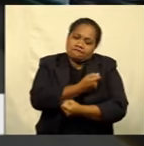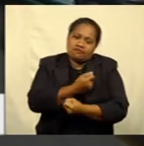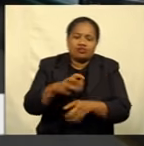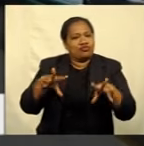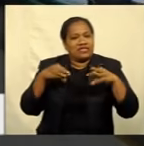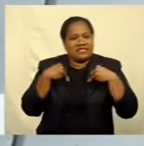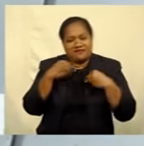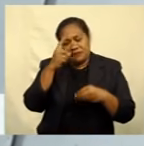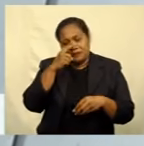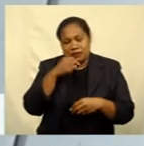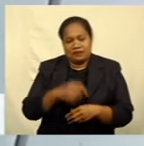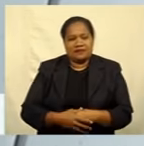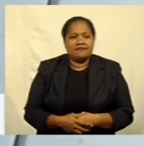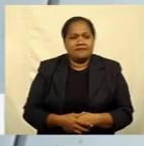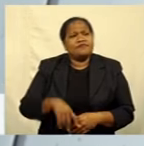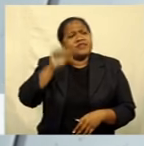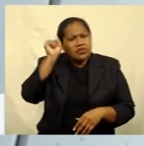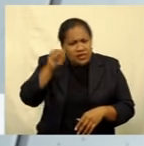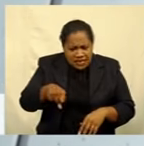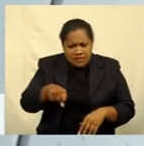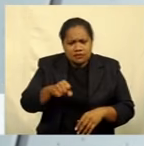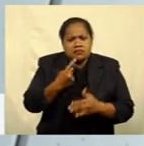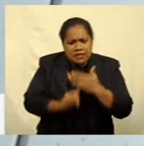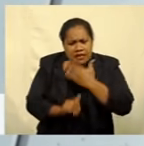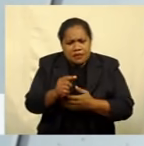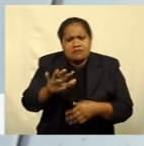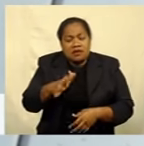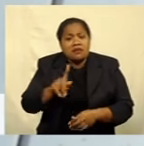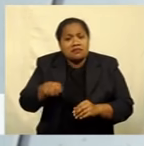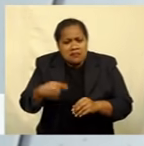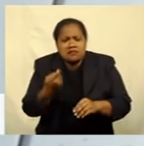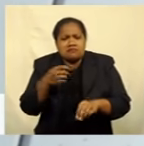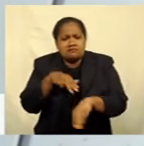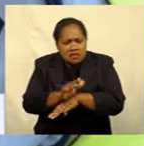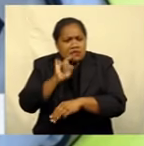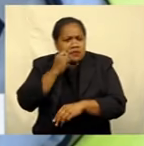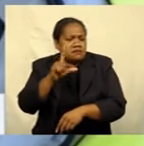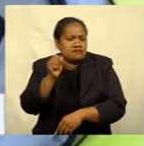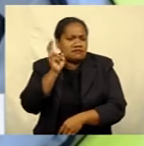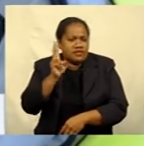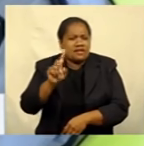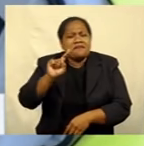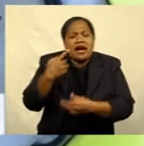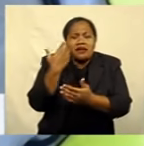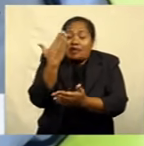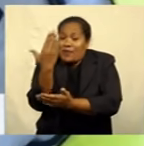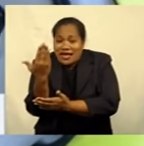So yes, we might happen to do it again next month. It depends. It all depends.